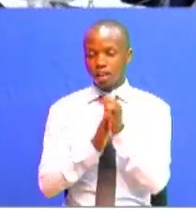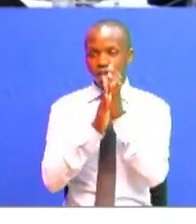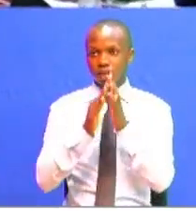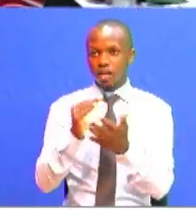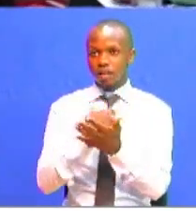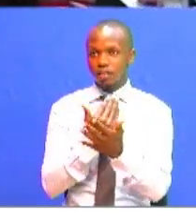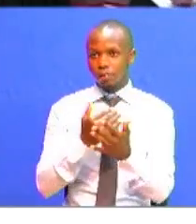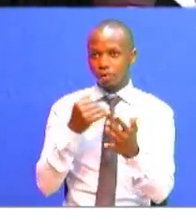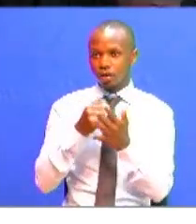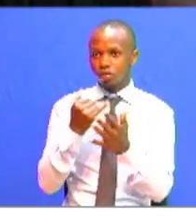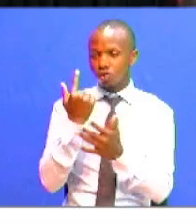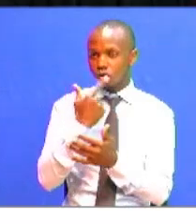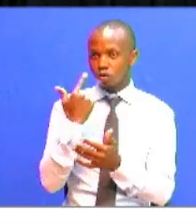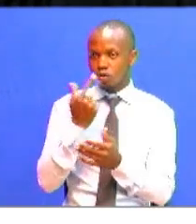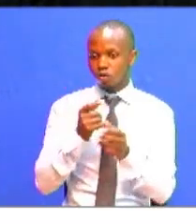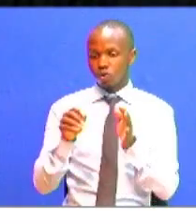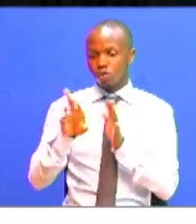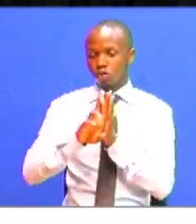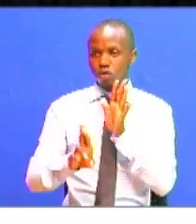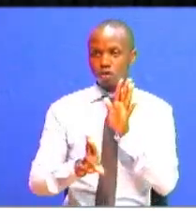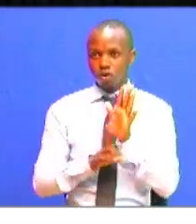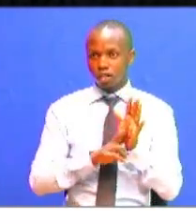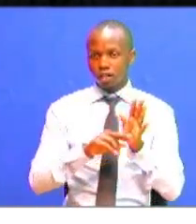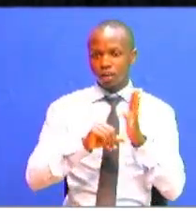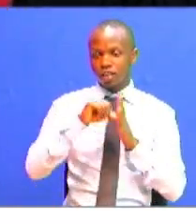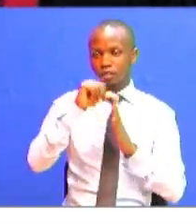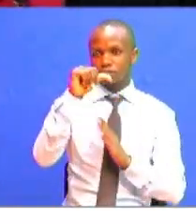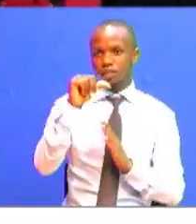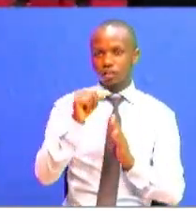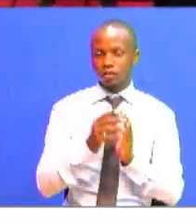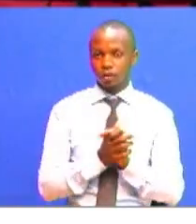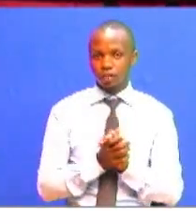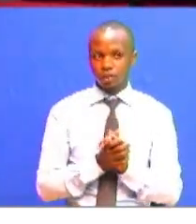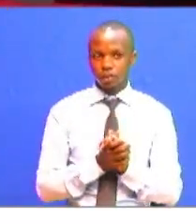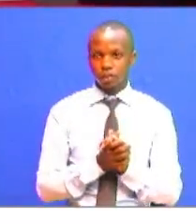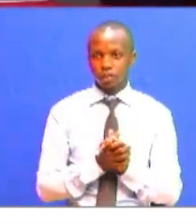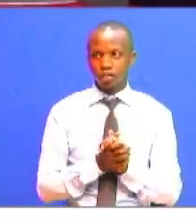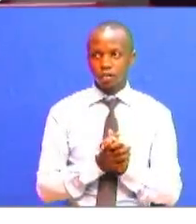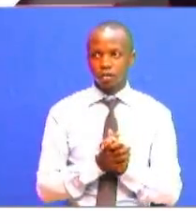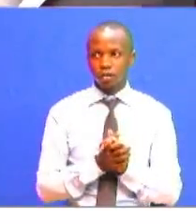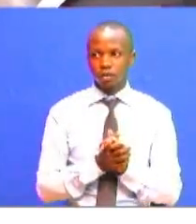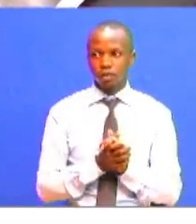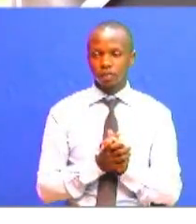including those in the ruling administration. Hillary Kabila, GBS News.